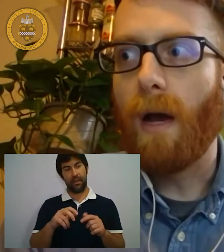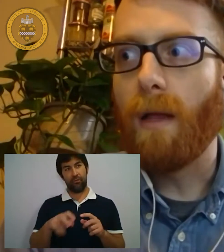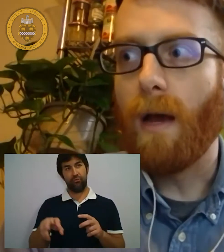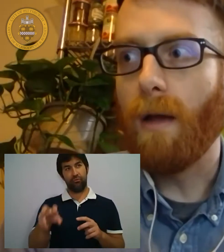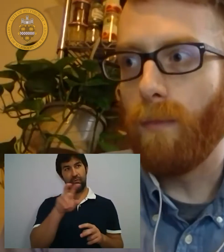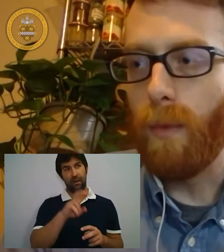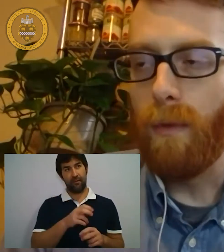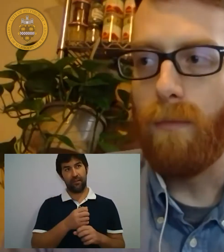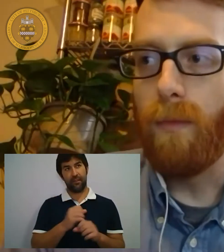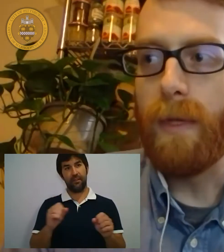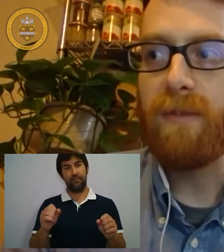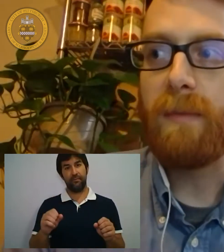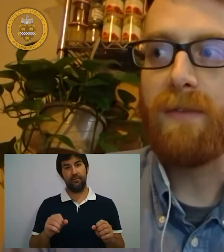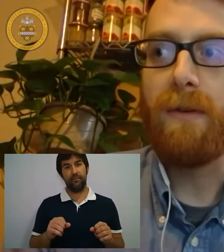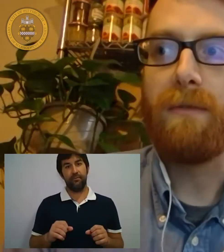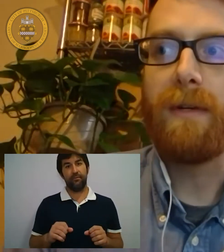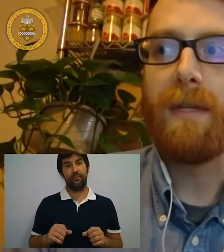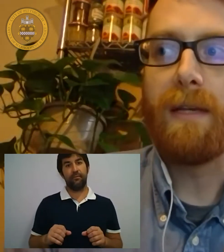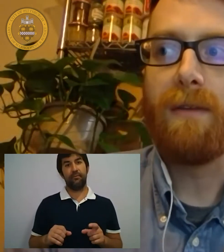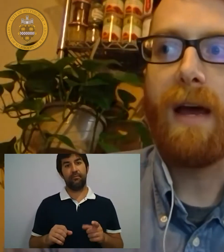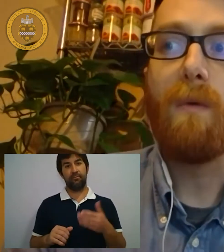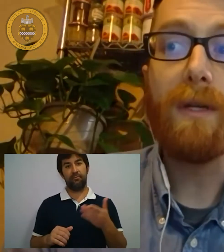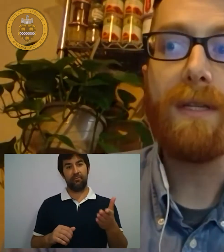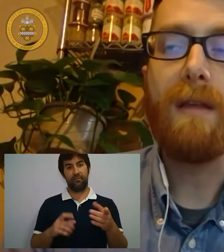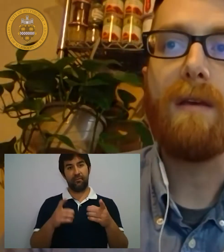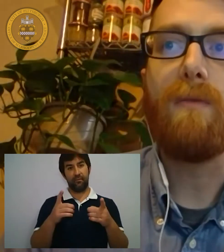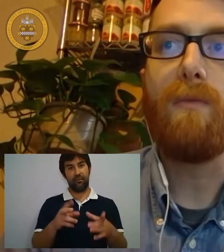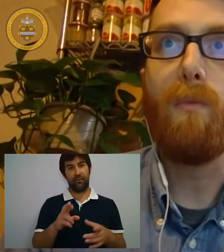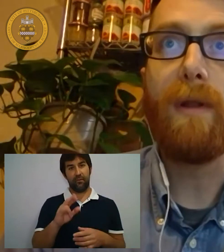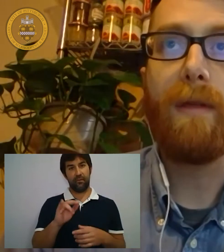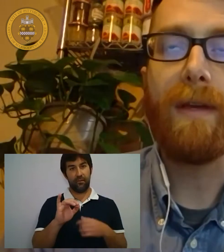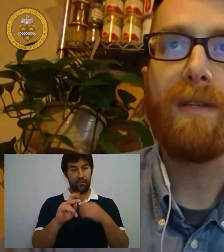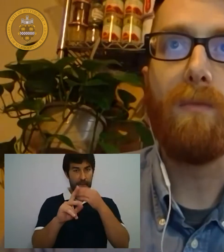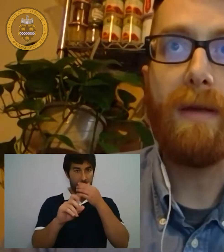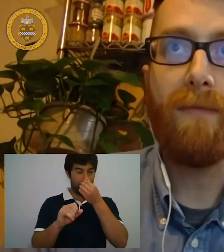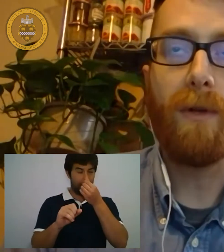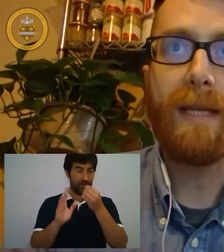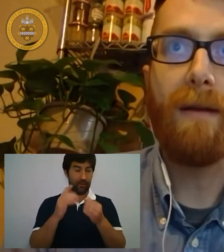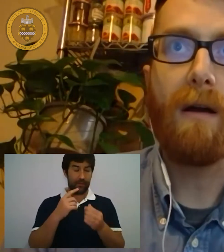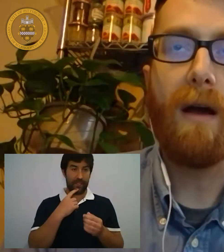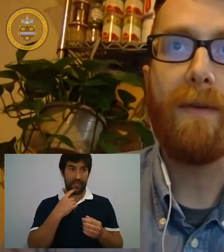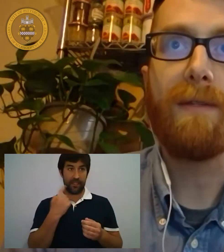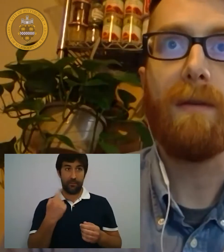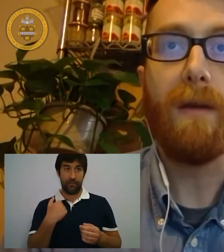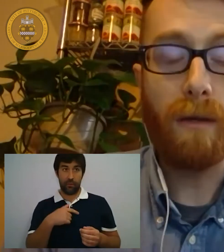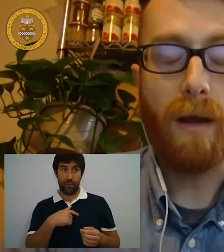was proposed in the capital budget towards the end. I'm going to try to share my screen.